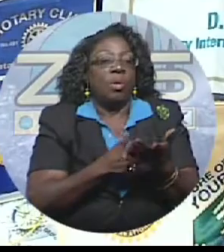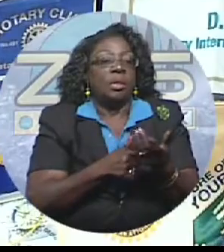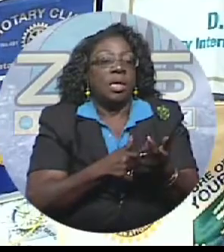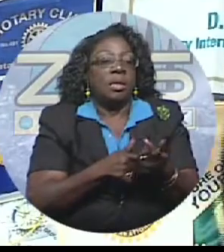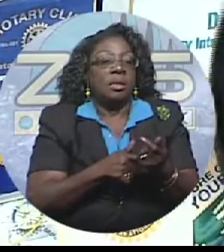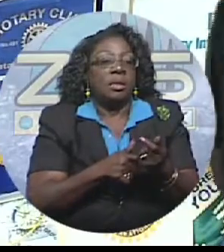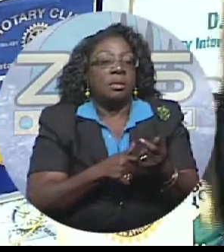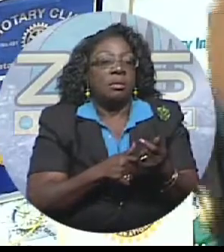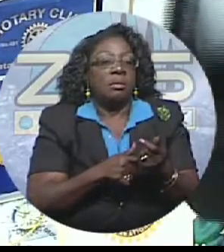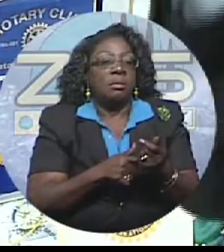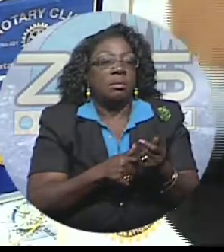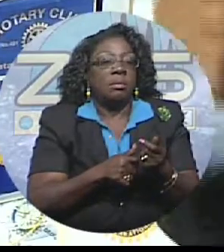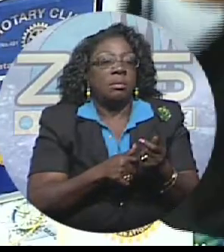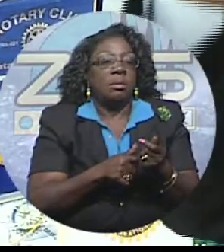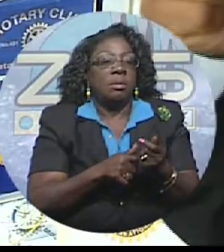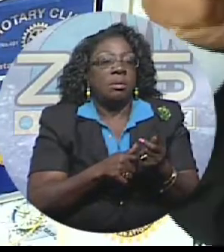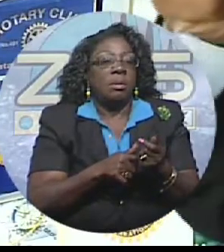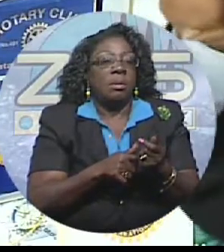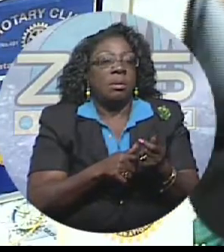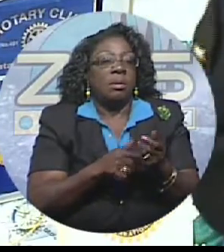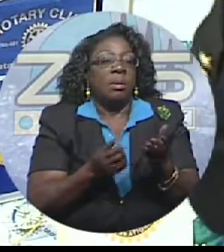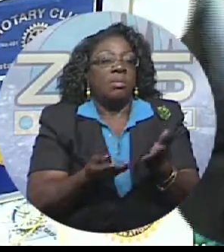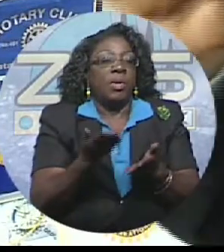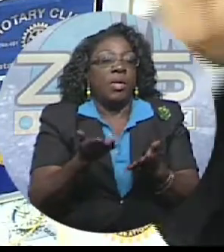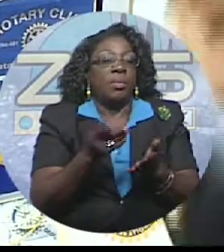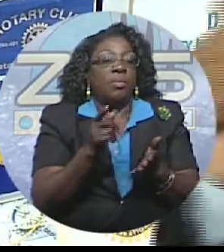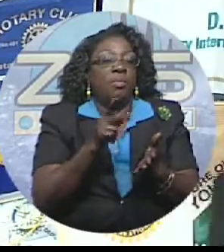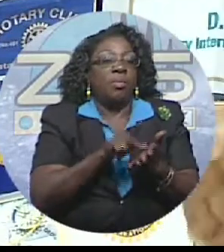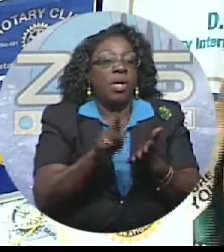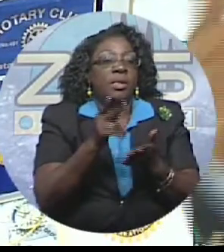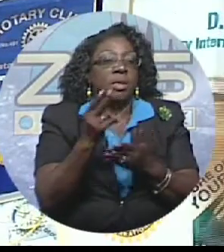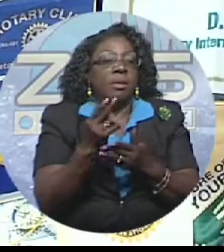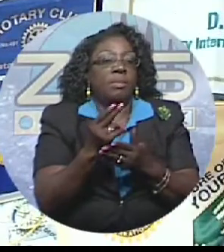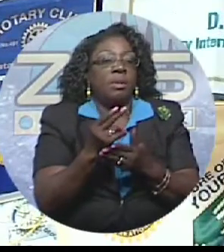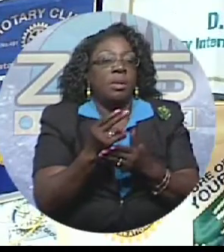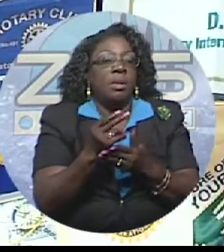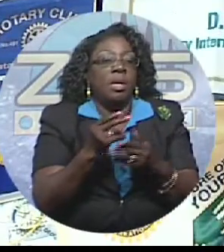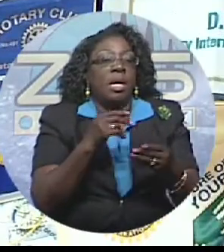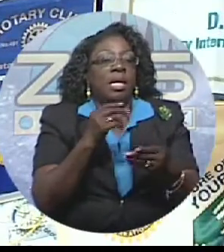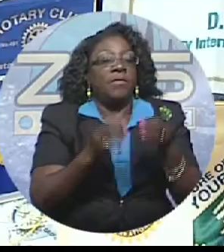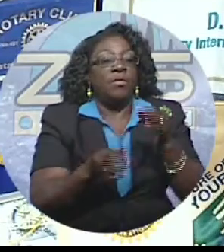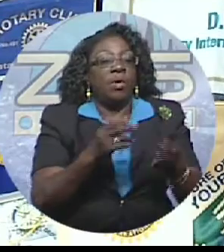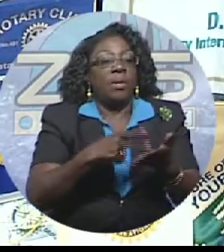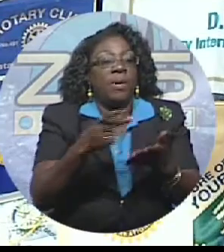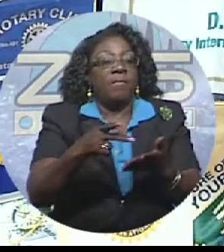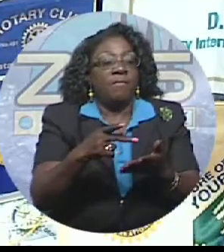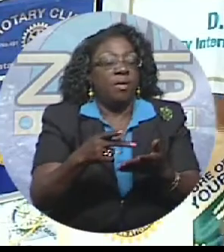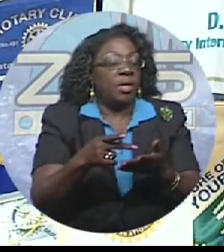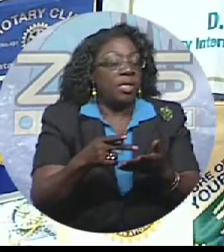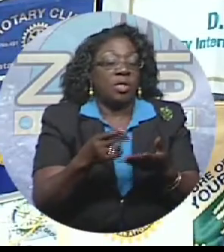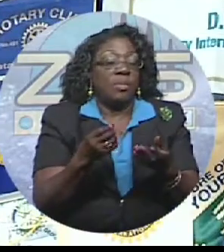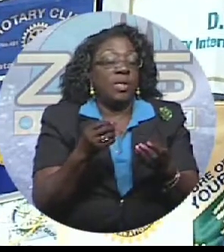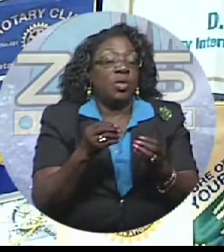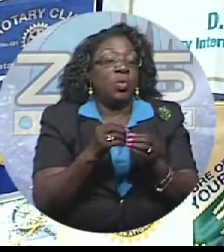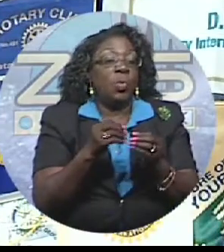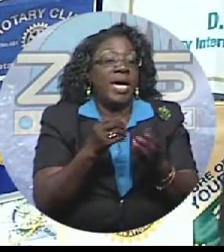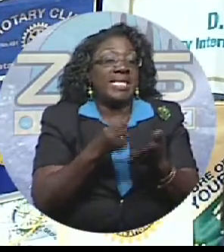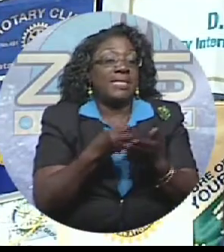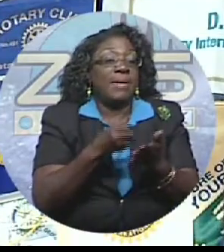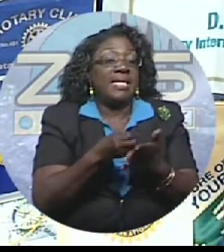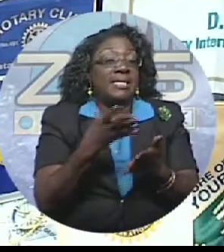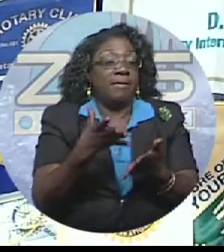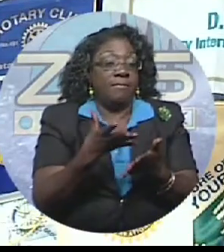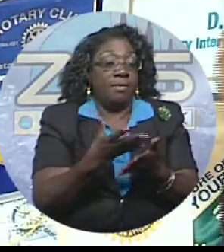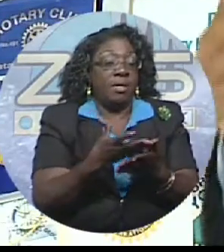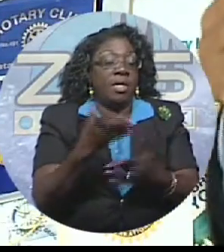is driving the price up. And when you convey the land, you can't get it back. And the problem with that is that